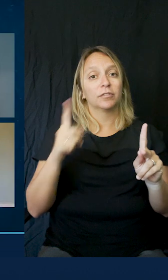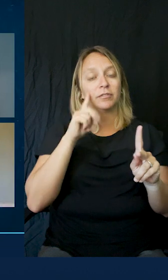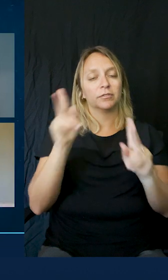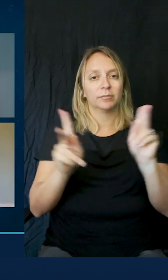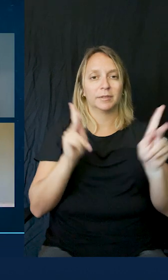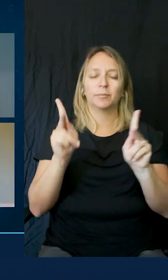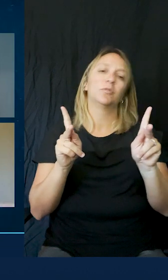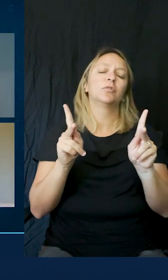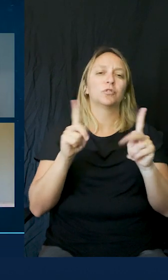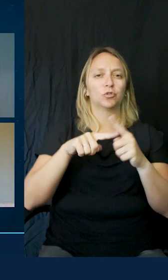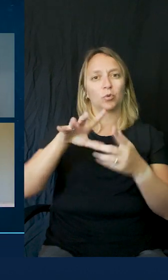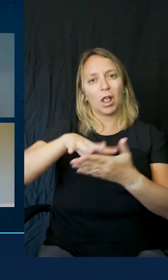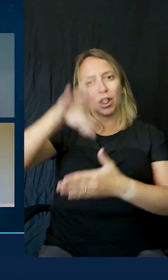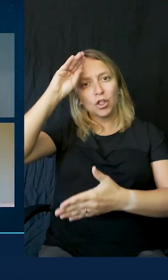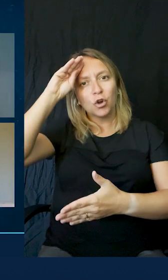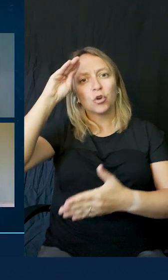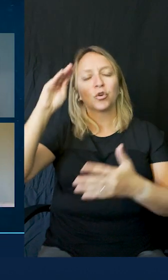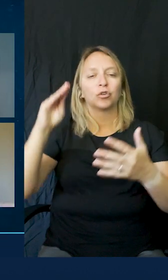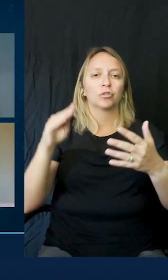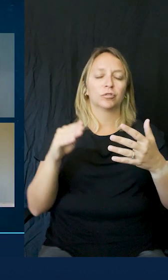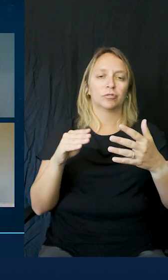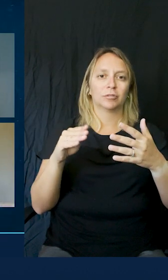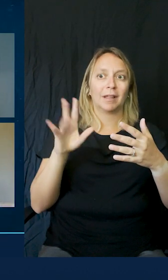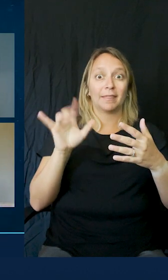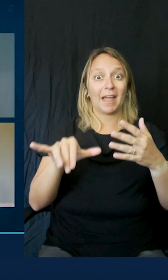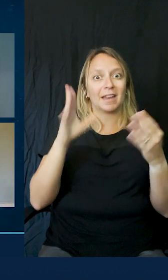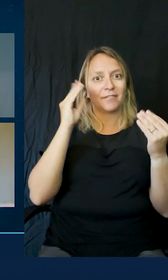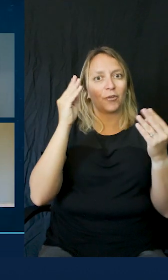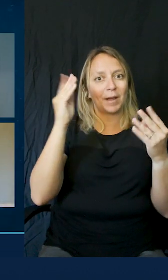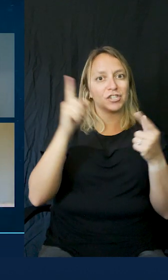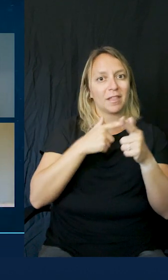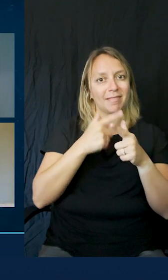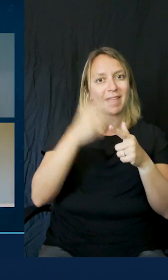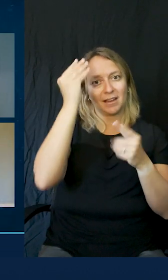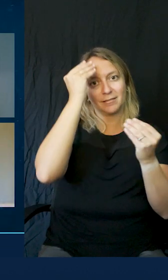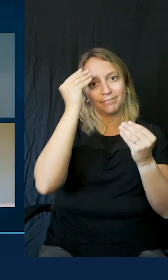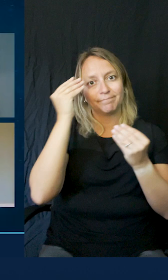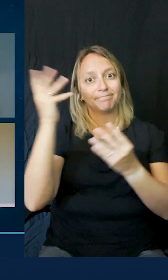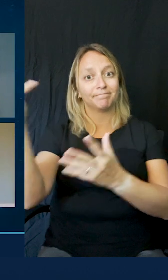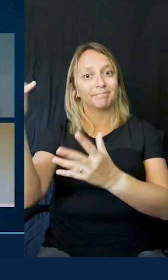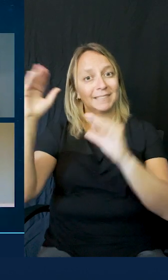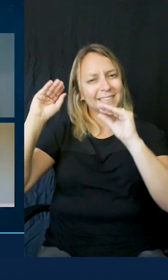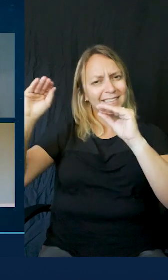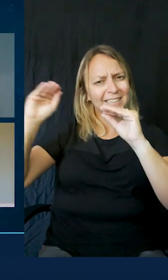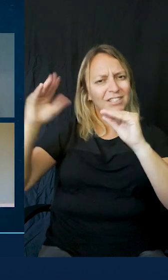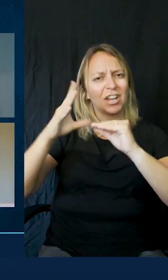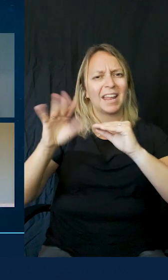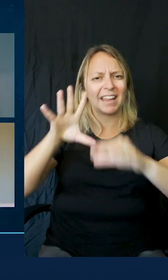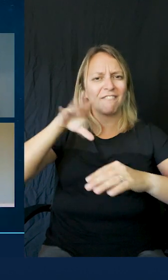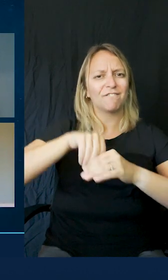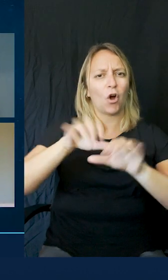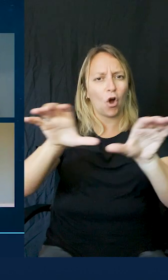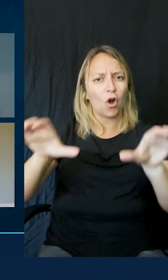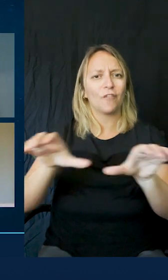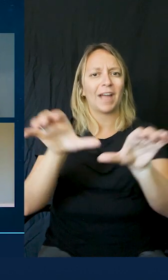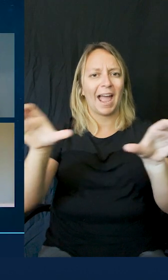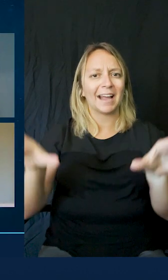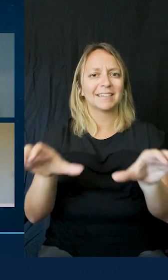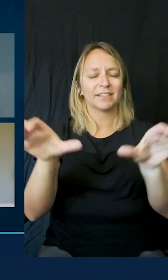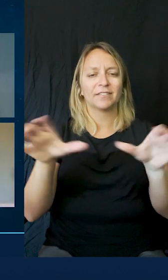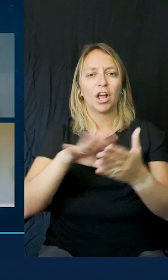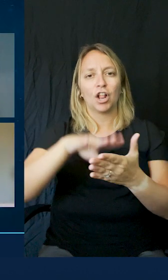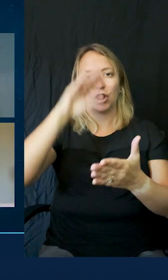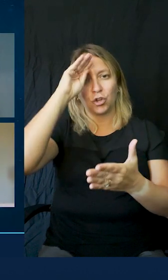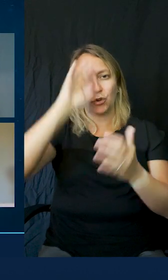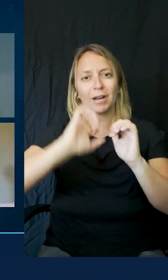to get educated, pass that information on to other people, and get involved, get active, learn how to